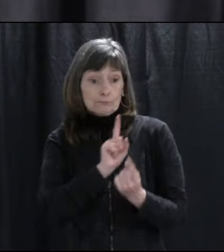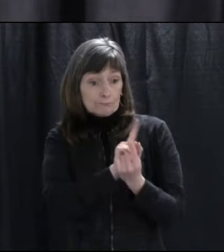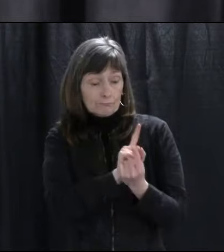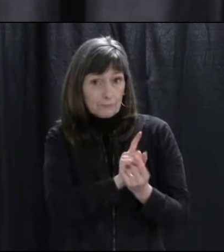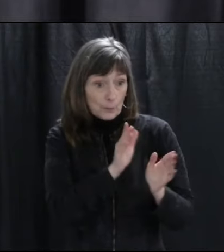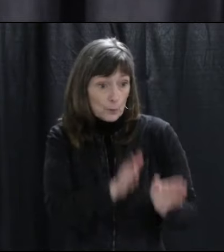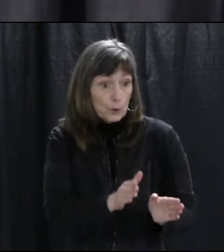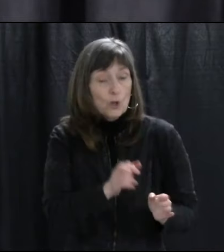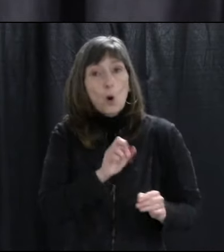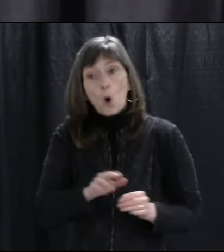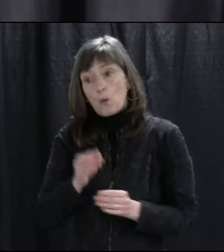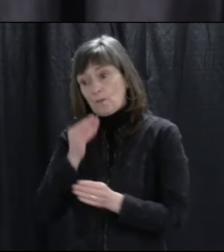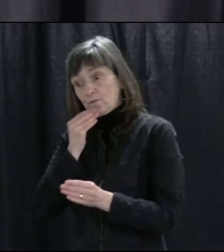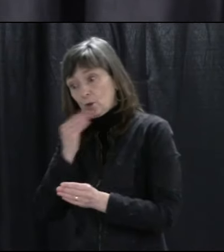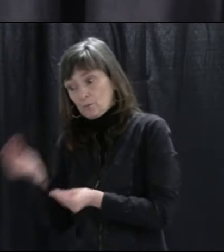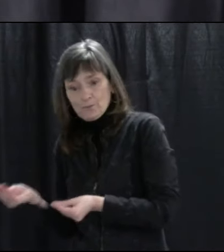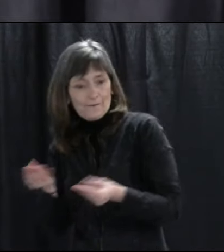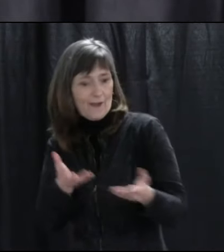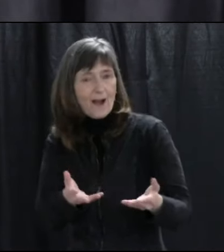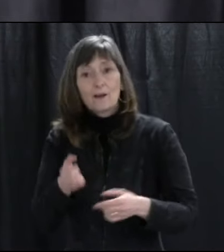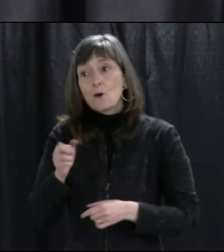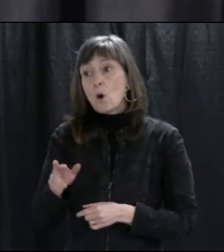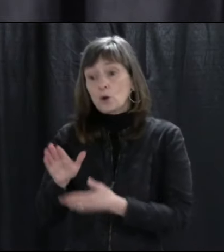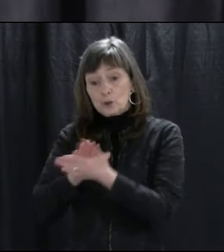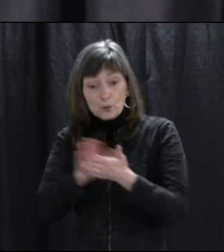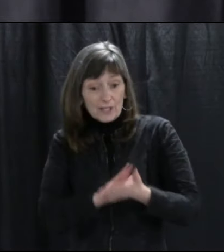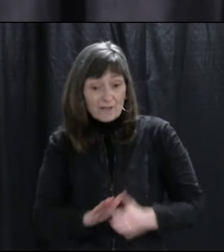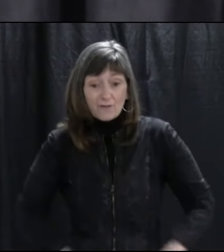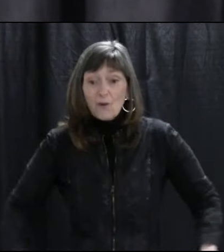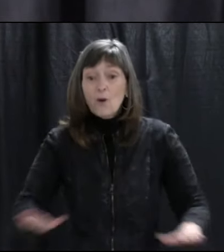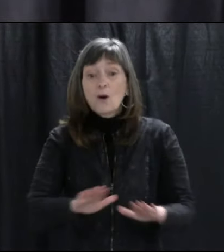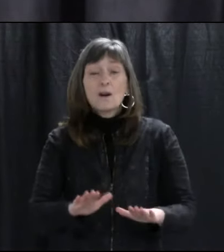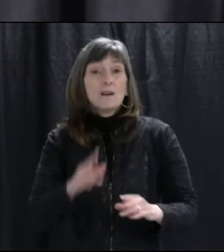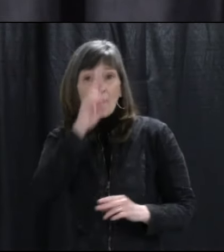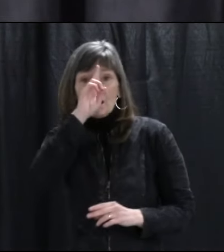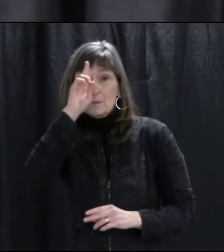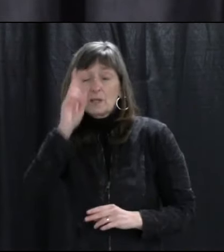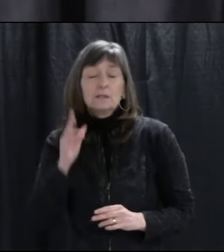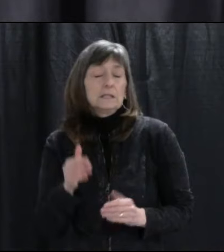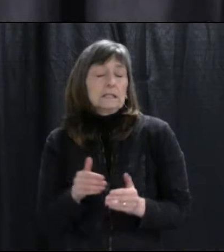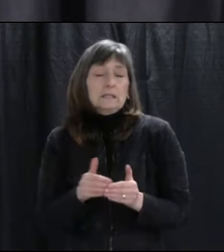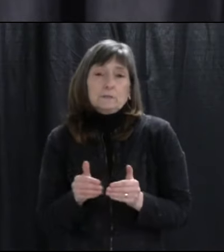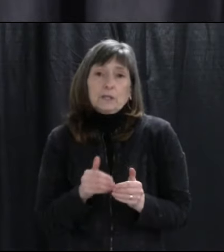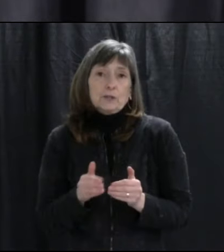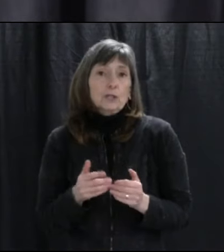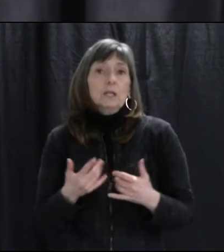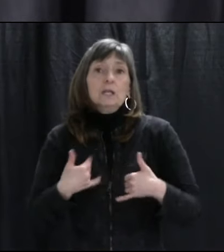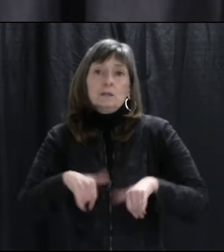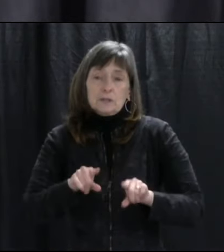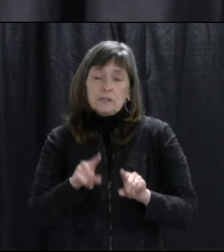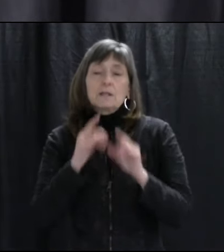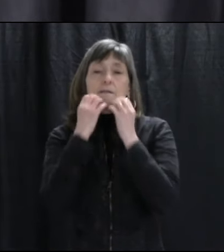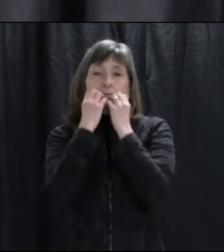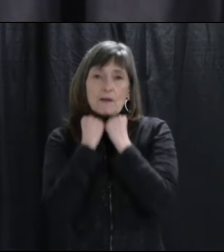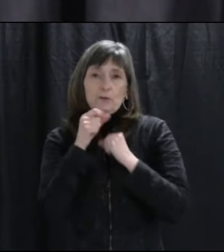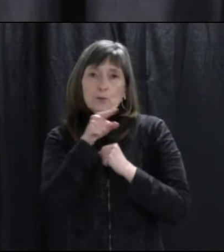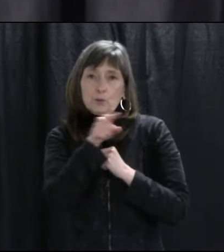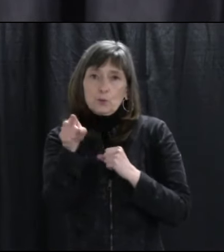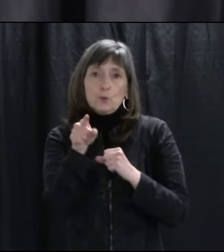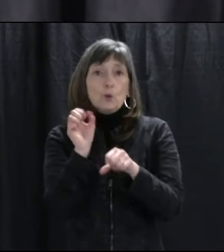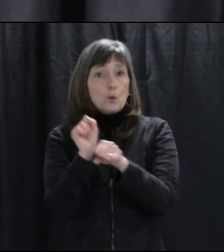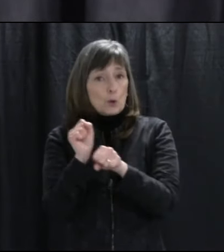or you lay hands on the food that they eat, or whether you clean the floors in a hospital, we cannot do without you. You have worked